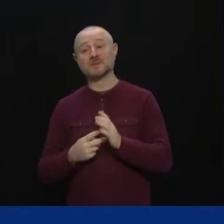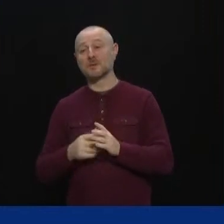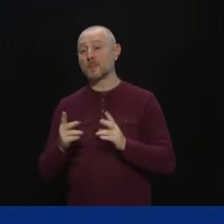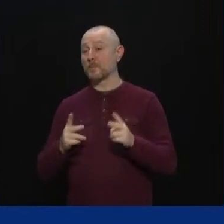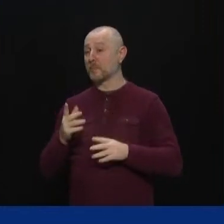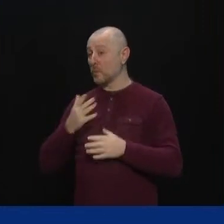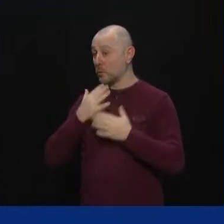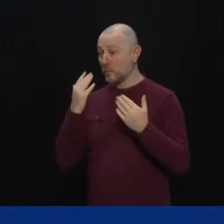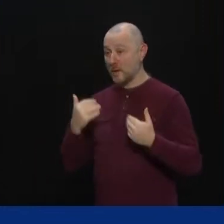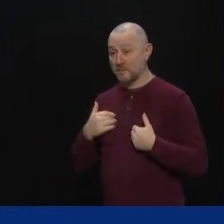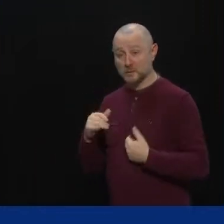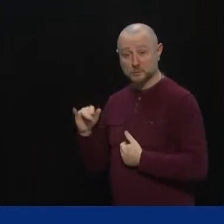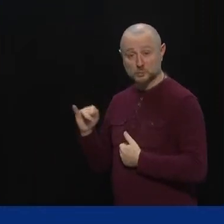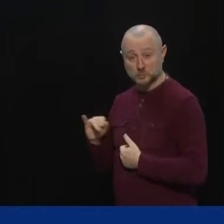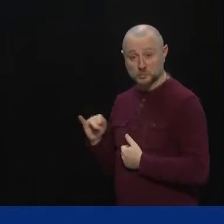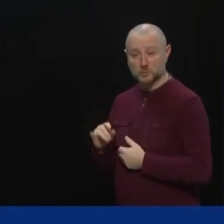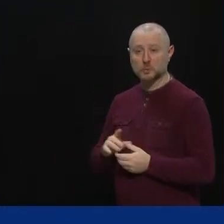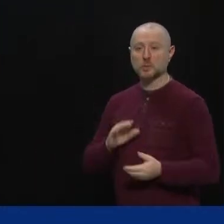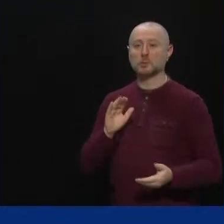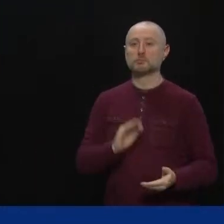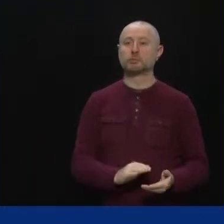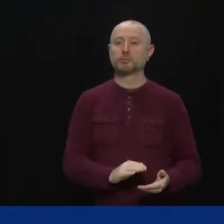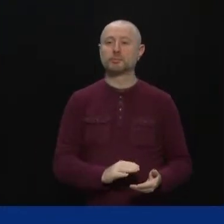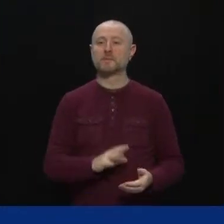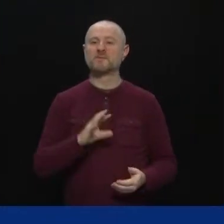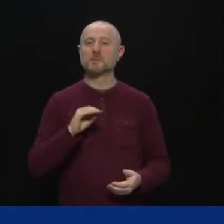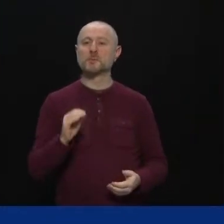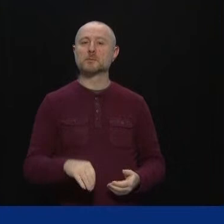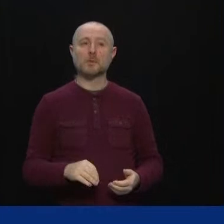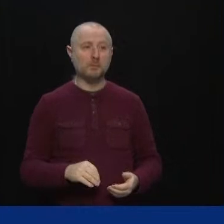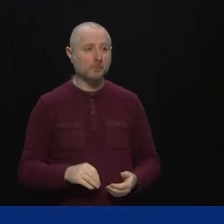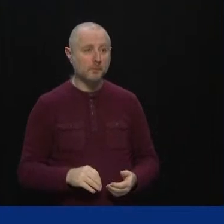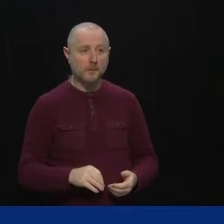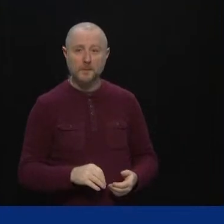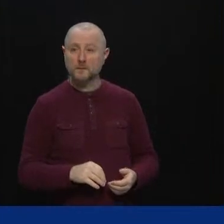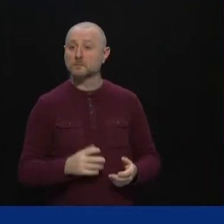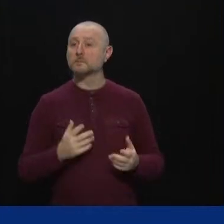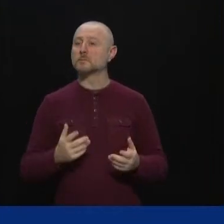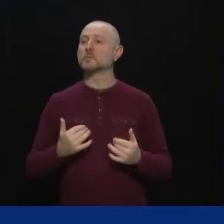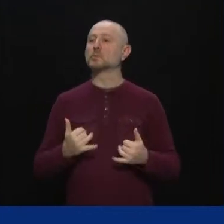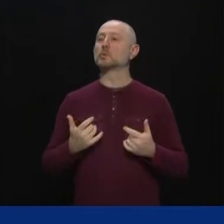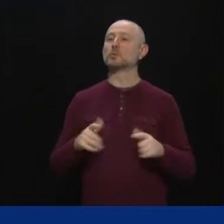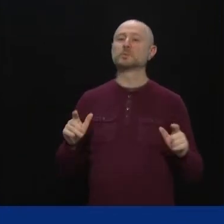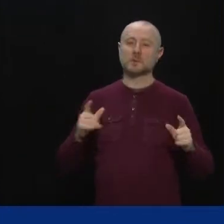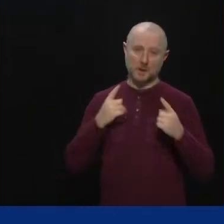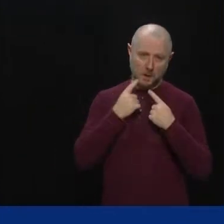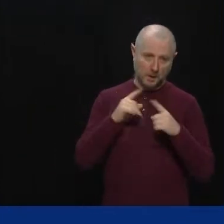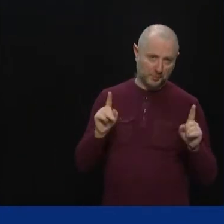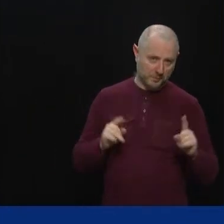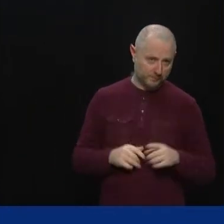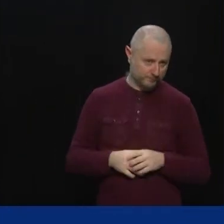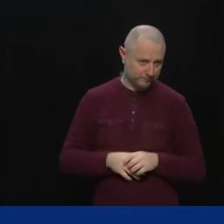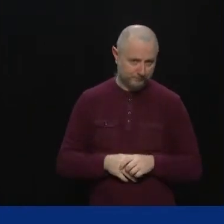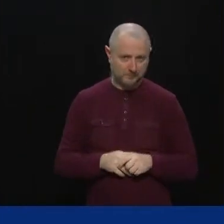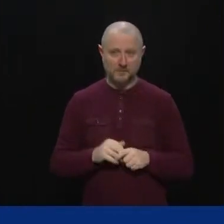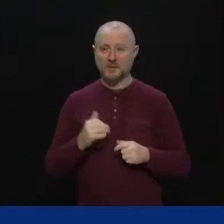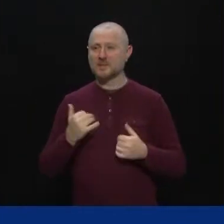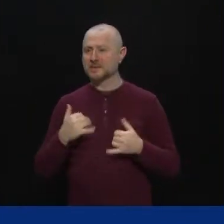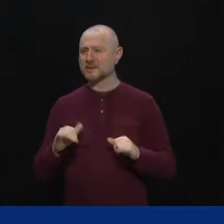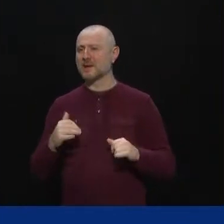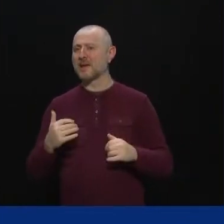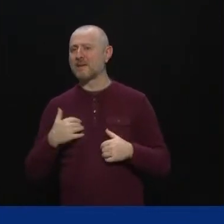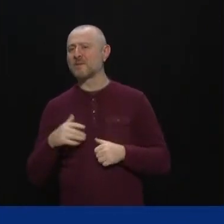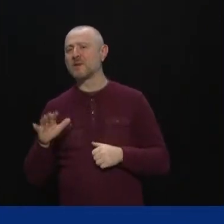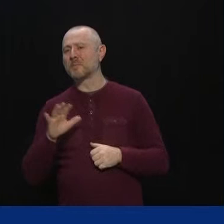in half across every racial ethnic group. This is a huge accomplishment, but we still have about 900,000 New